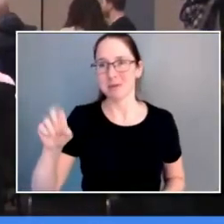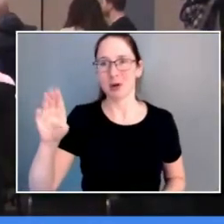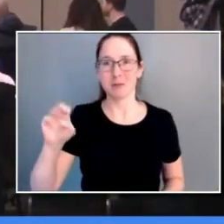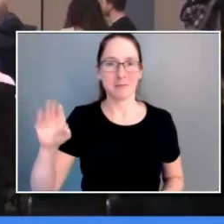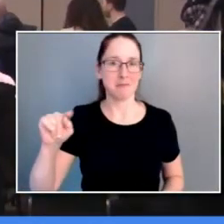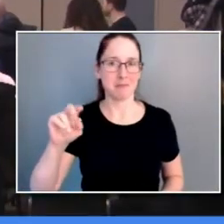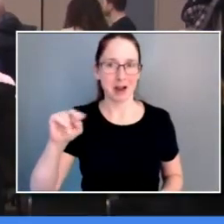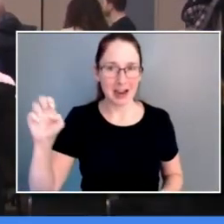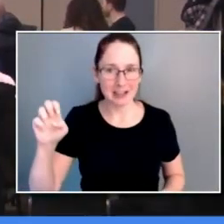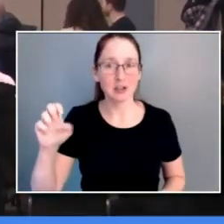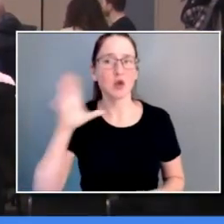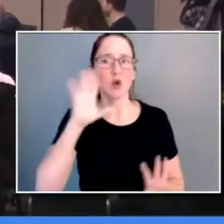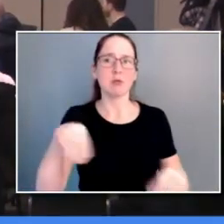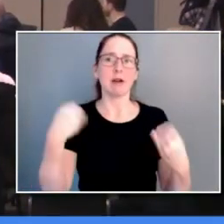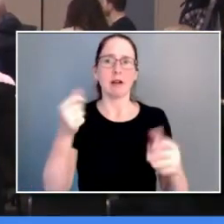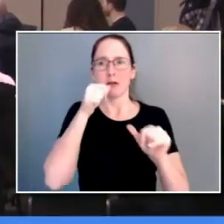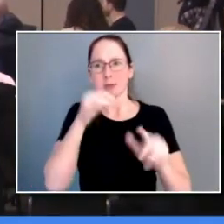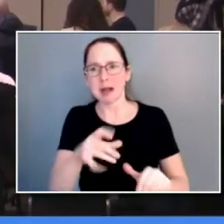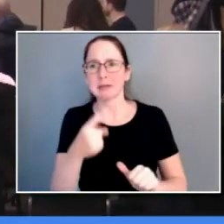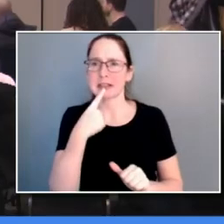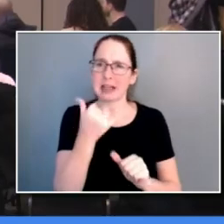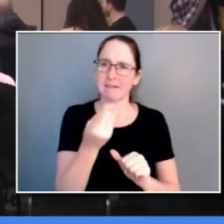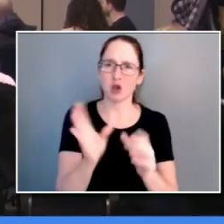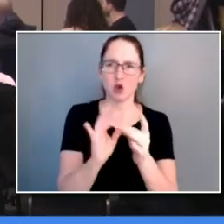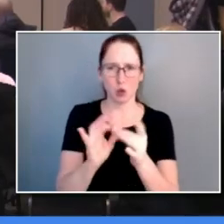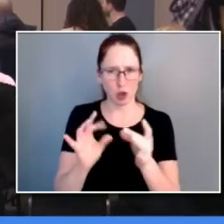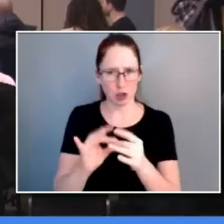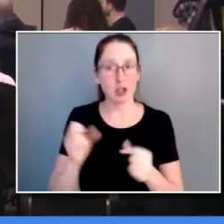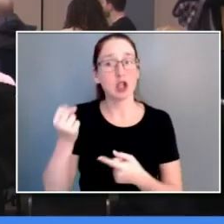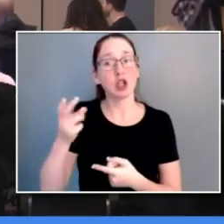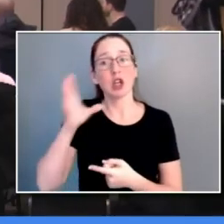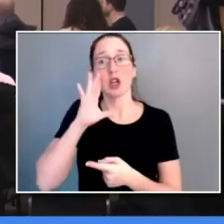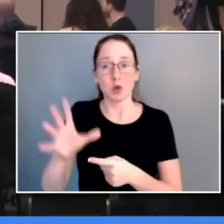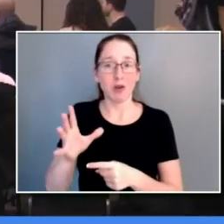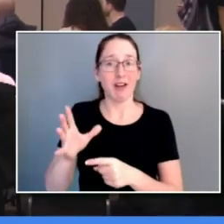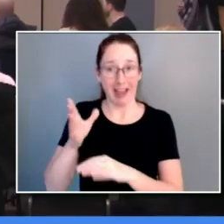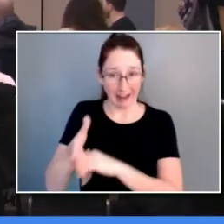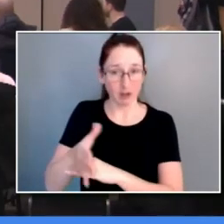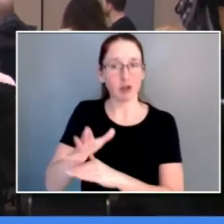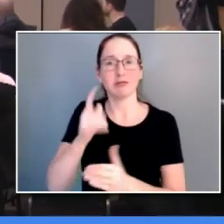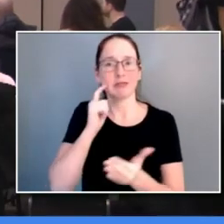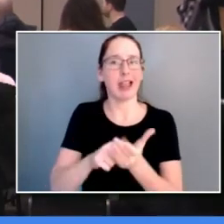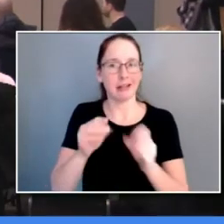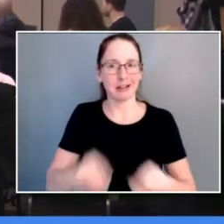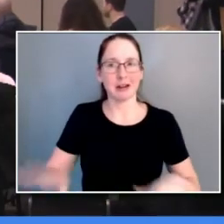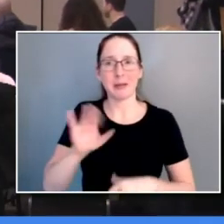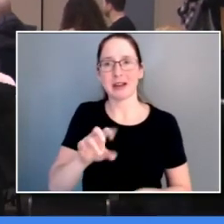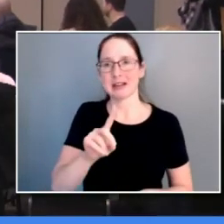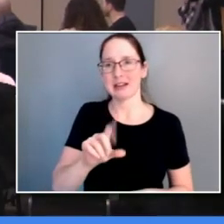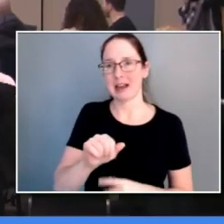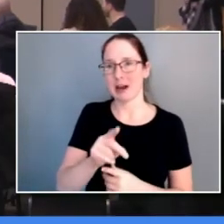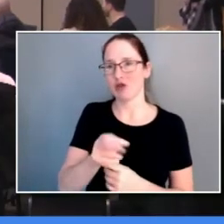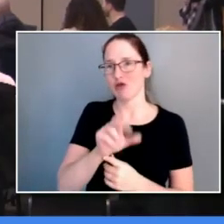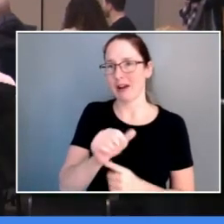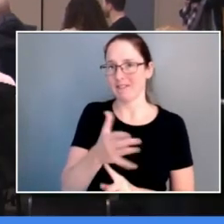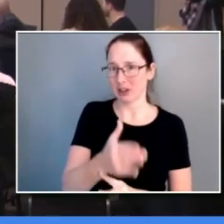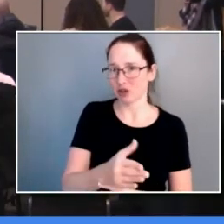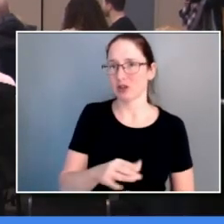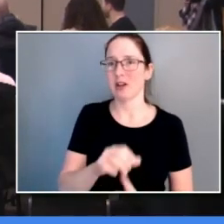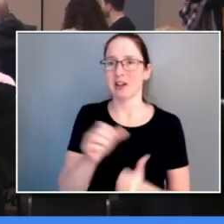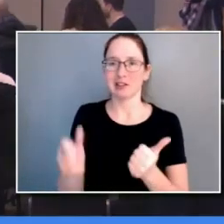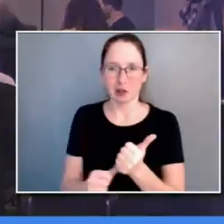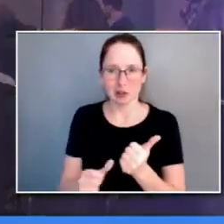Who will provide a blessing and say a few words. And she will be followed by the land acknowledgement by DeAndre Fisher,